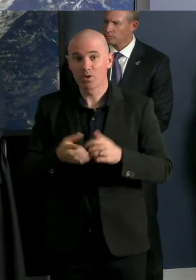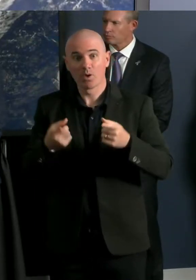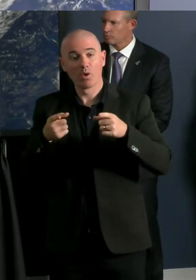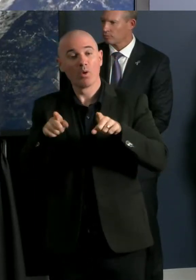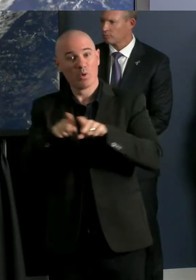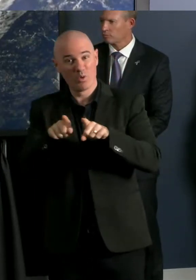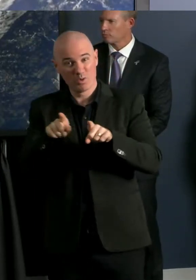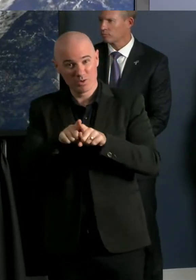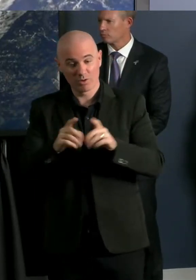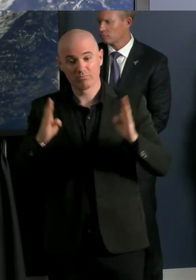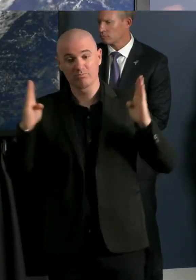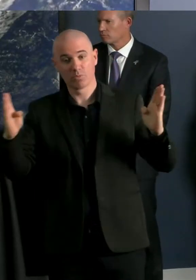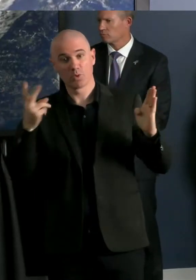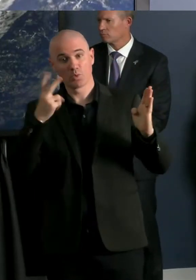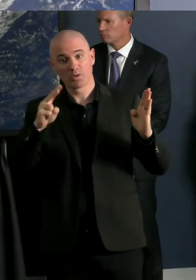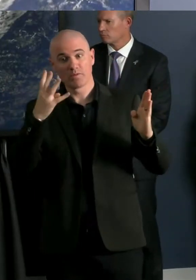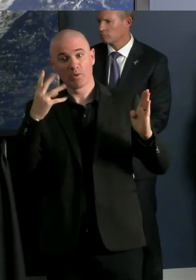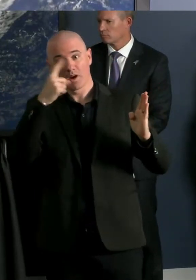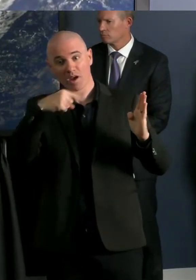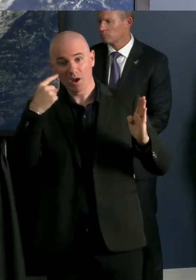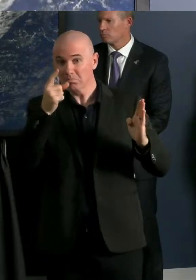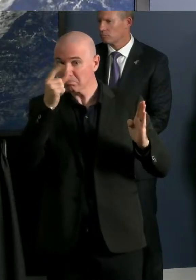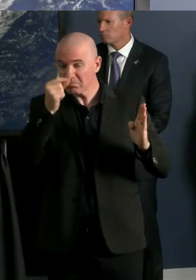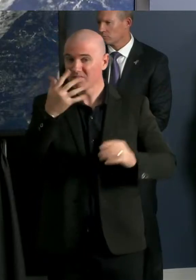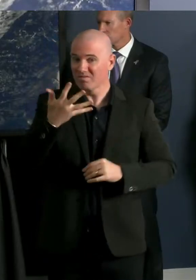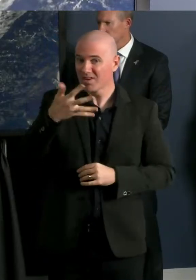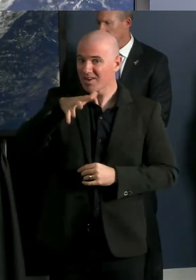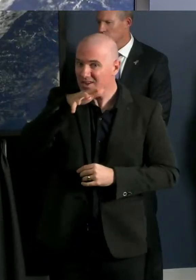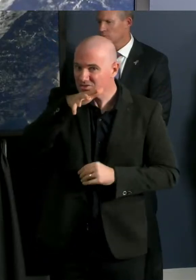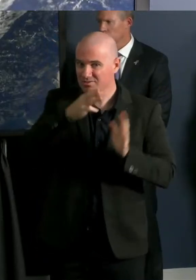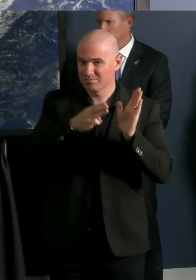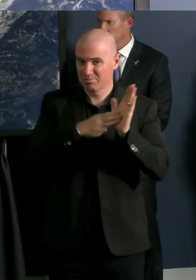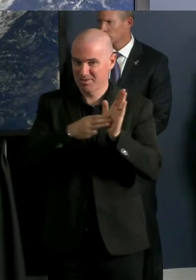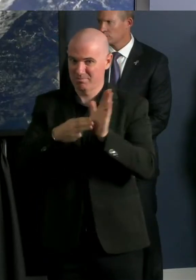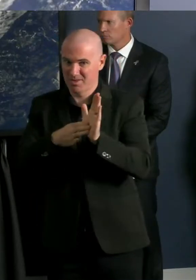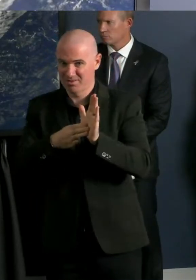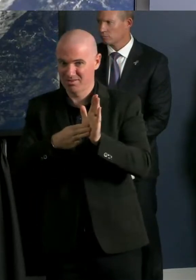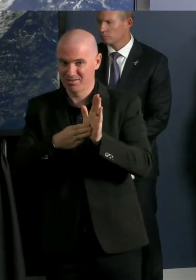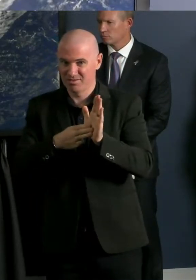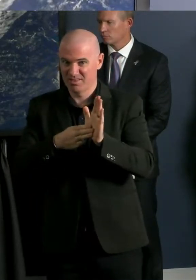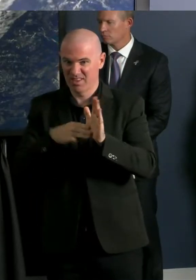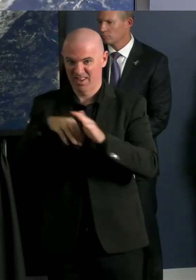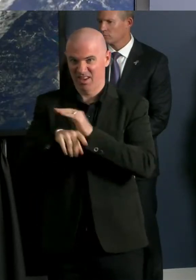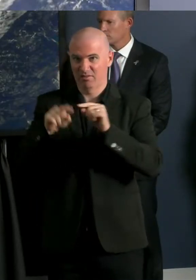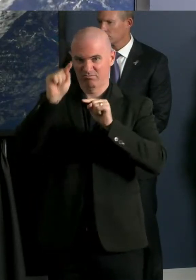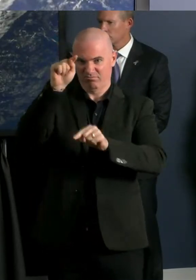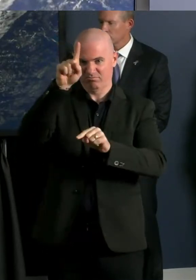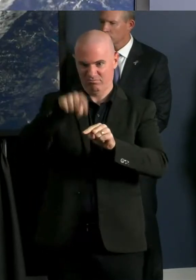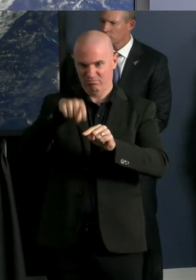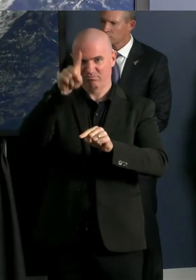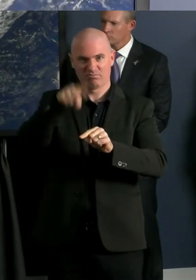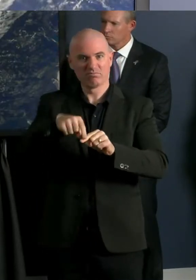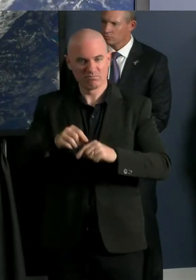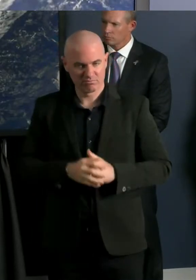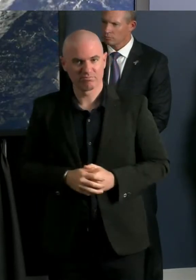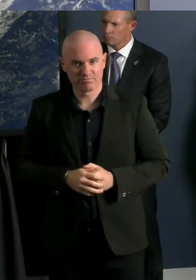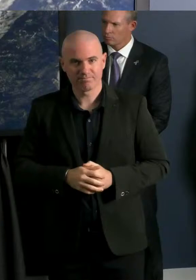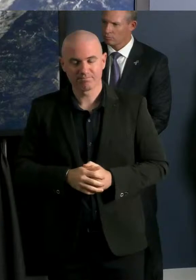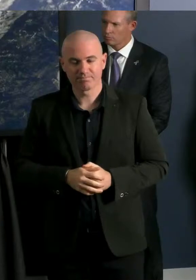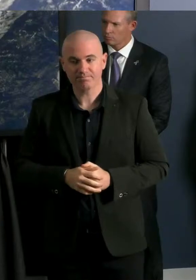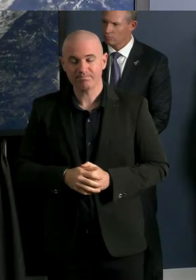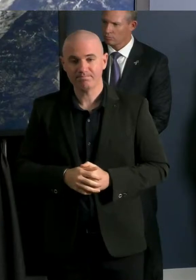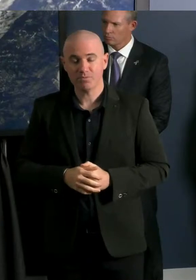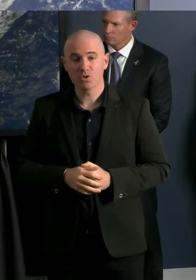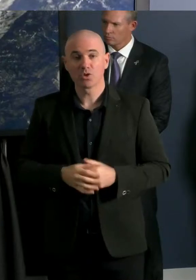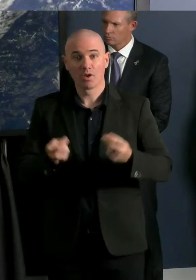occurring within a 24-hour period for those areas in that watch and warning zone. In addition to